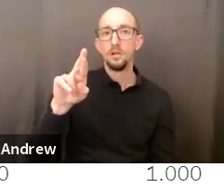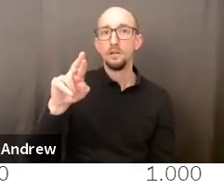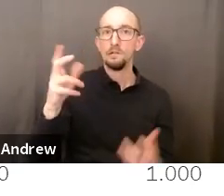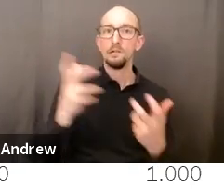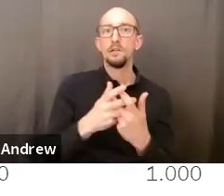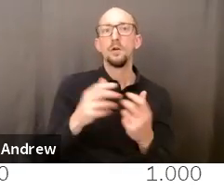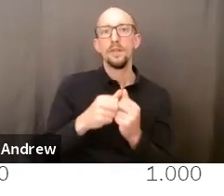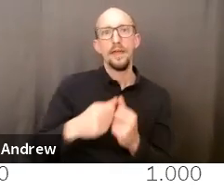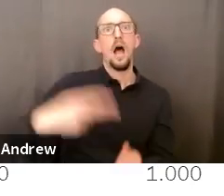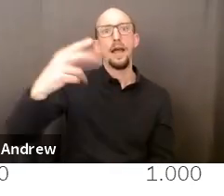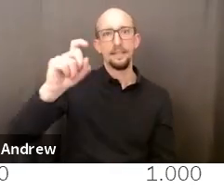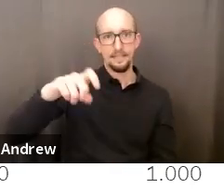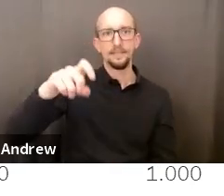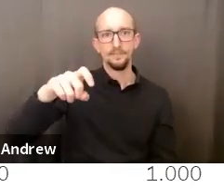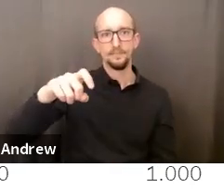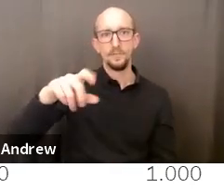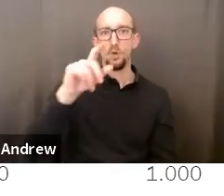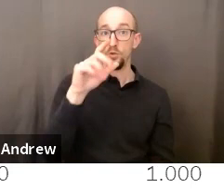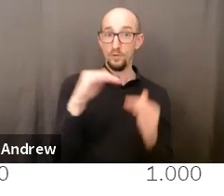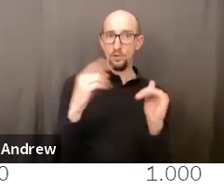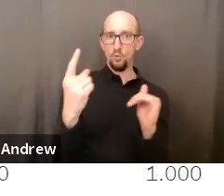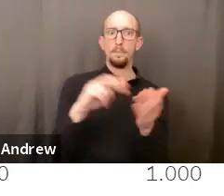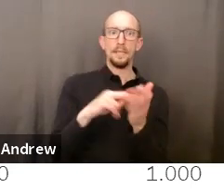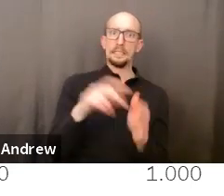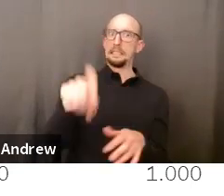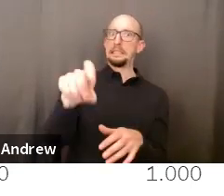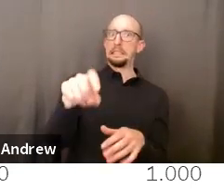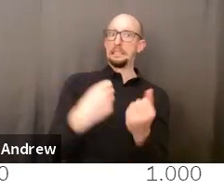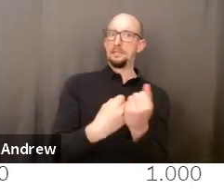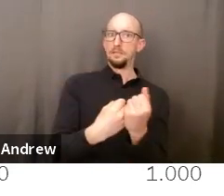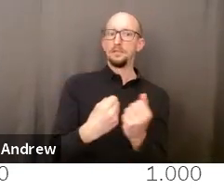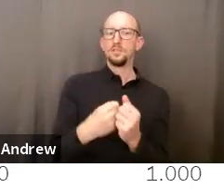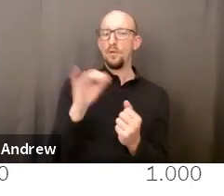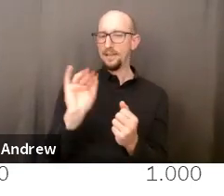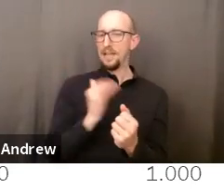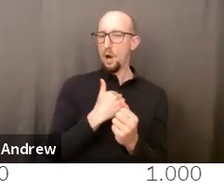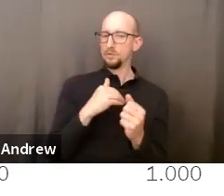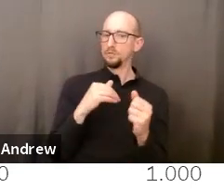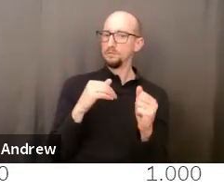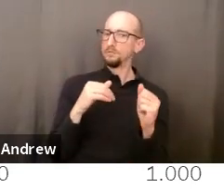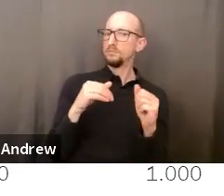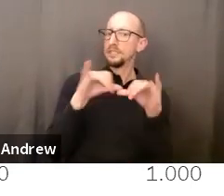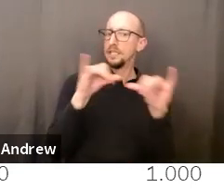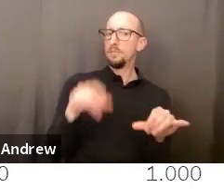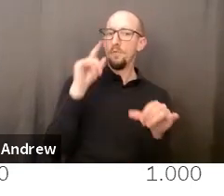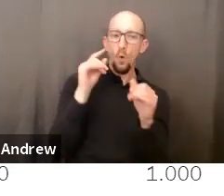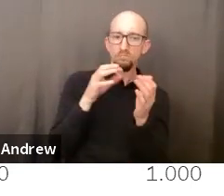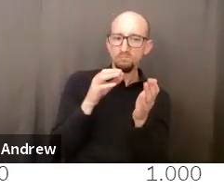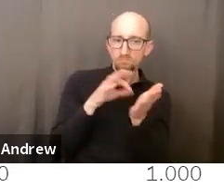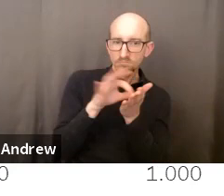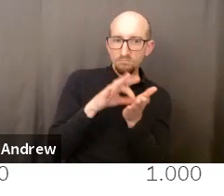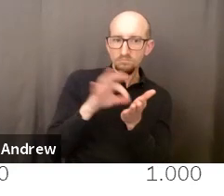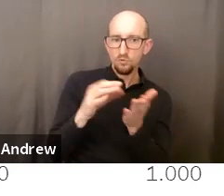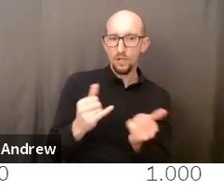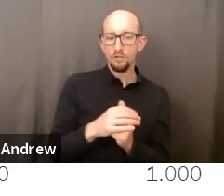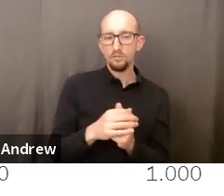higher need. Right. So this is the way it's coded right now. Do you see